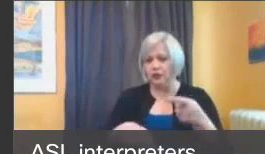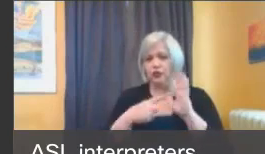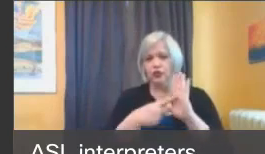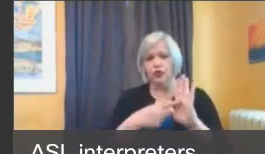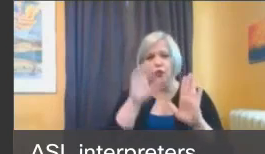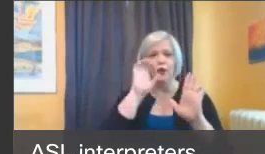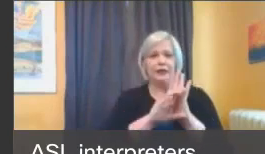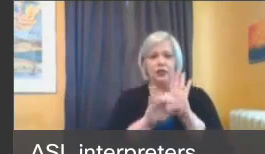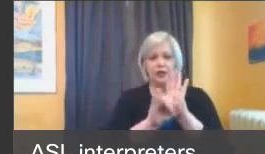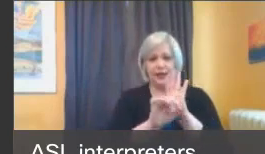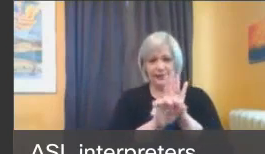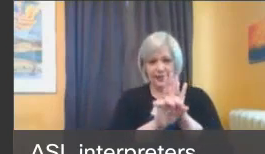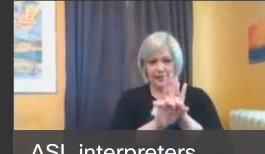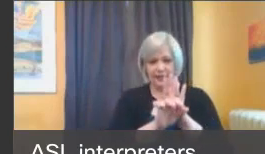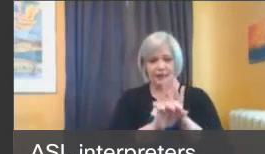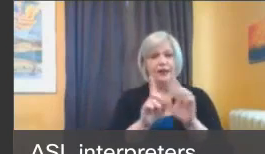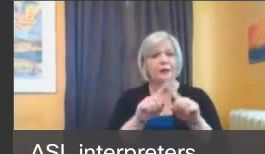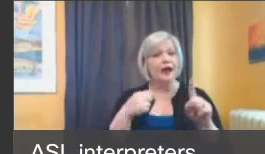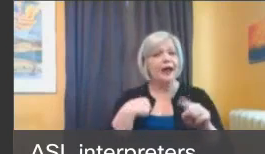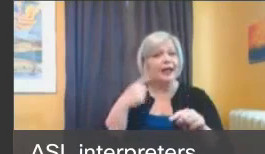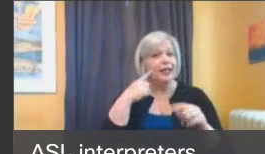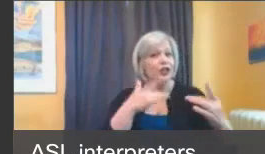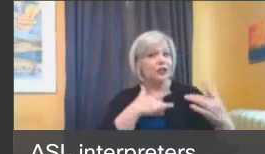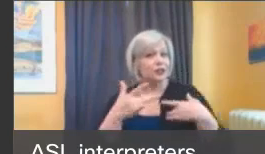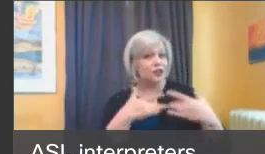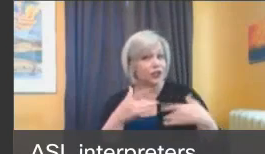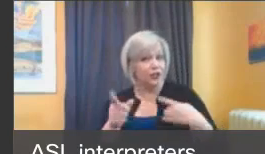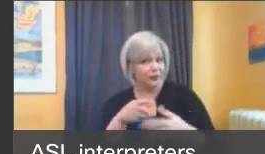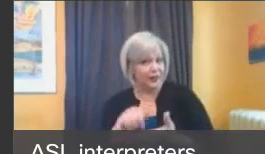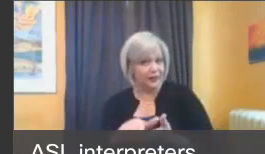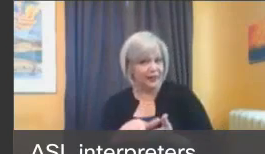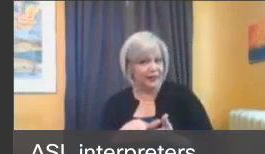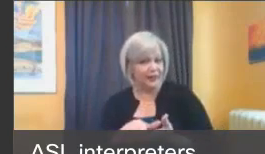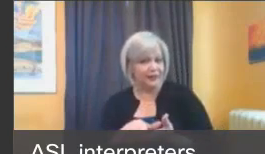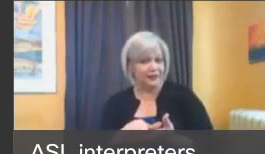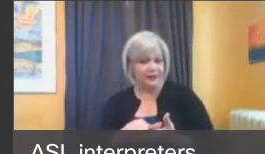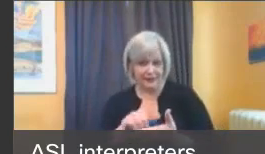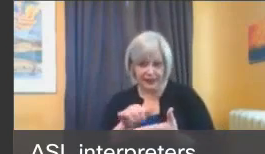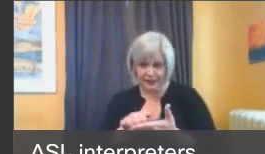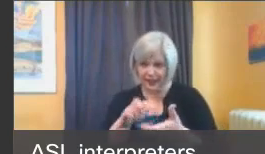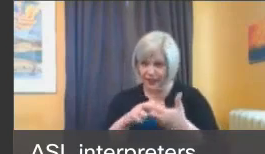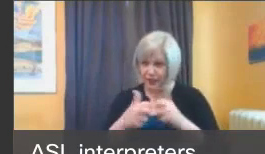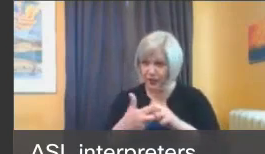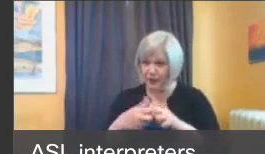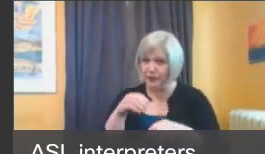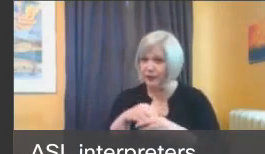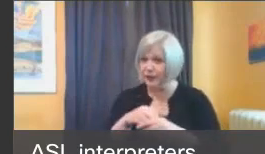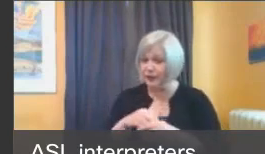ID. But I hear a lot of concern about that. And you know, is that a problem